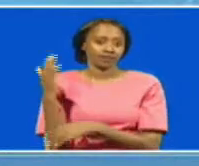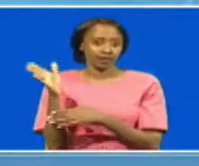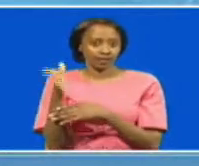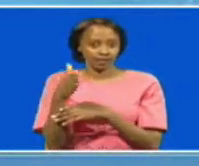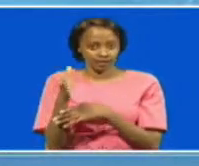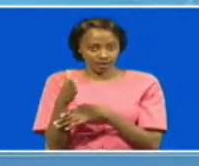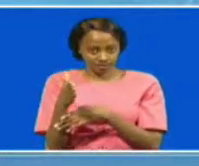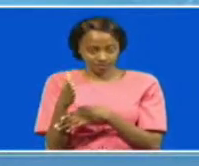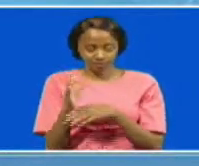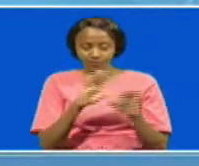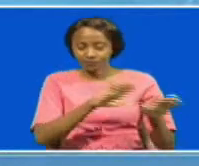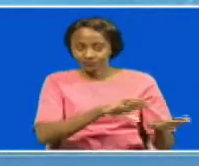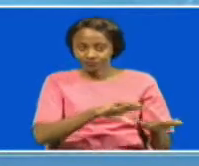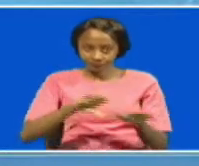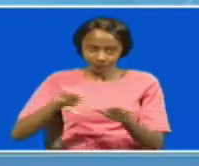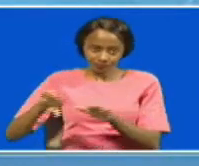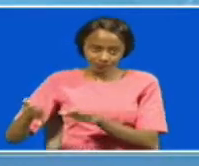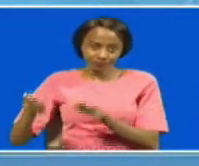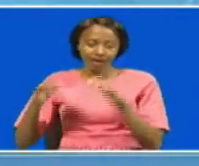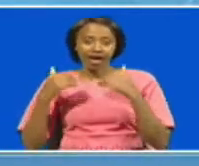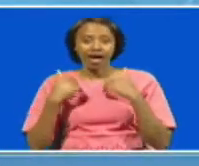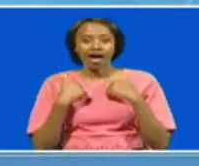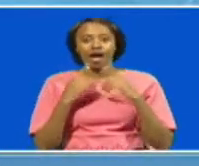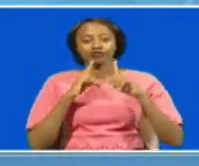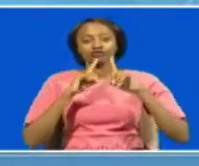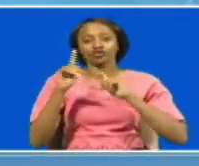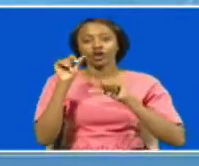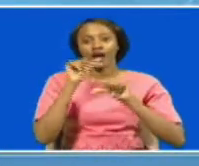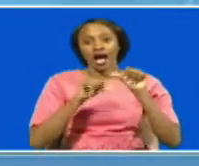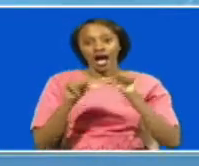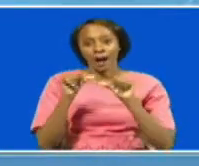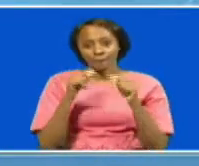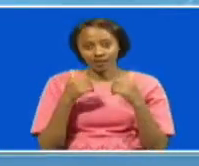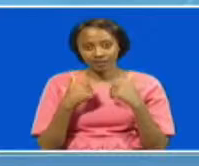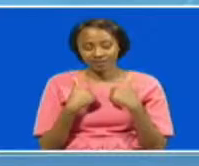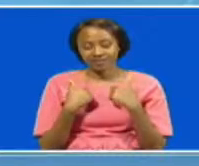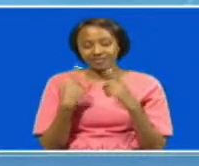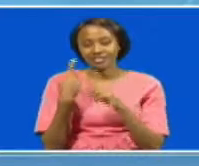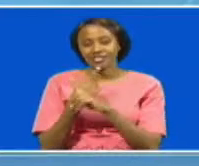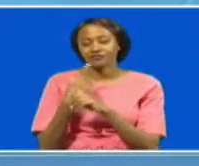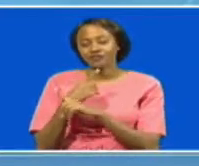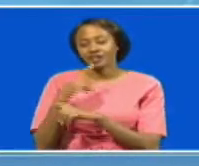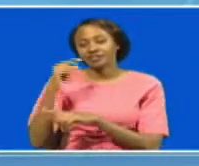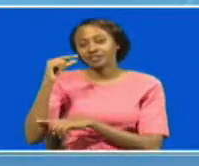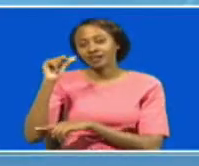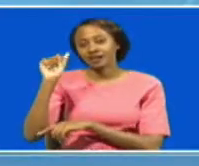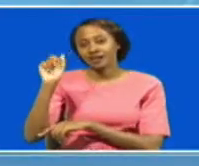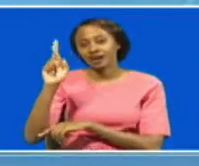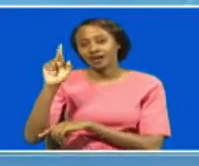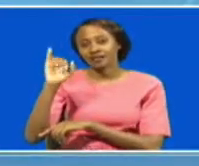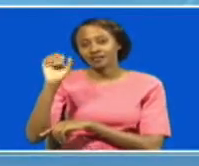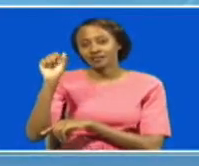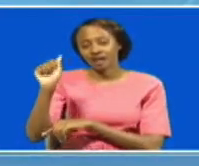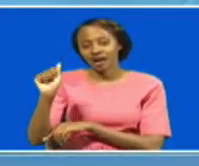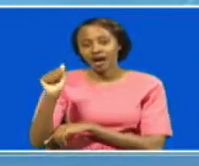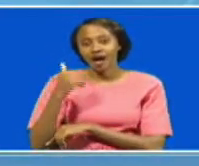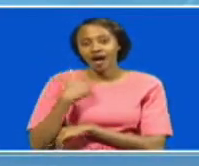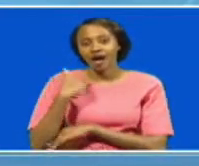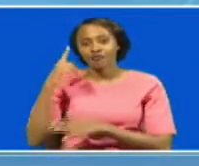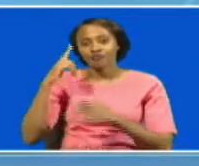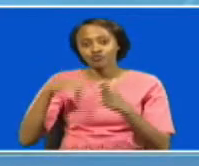Day. Now, away from that, let's have a look at a story concerning drought in the country, and parts of Garissa County are yet to receive rainfall, in